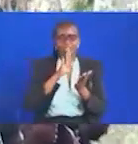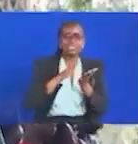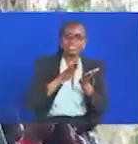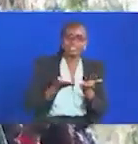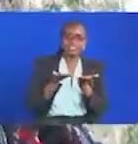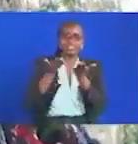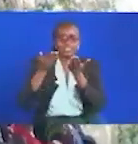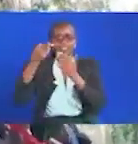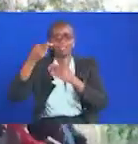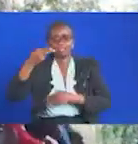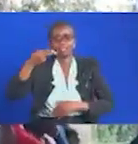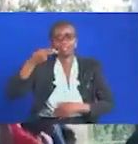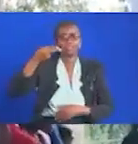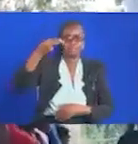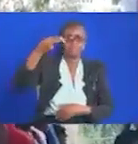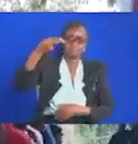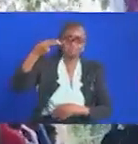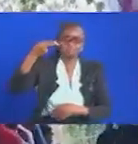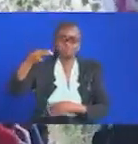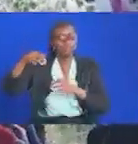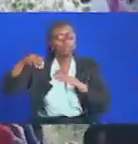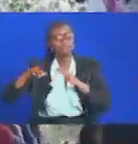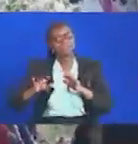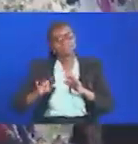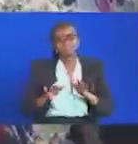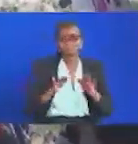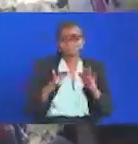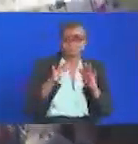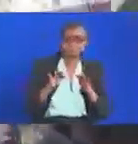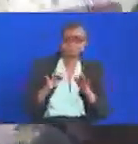lifted higher,